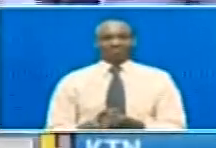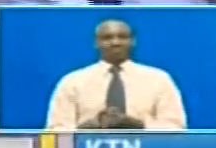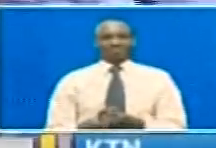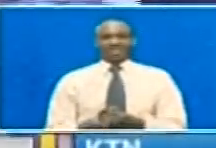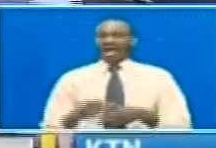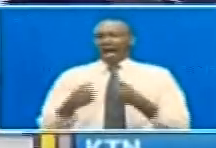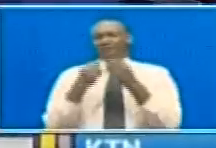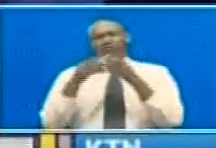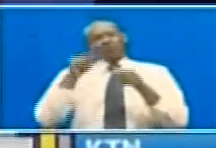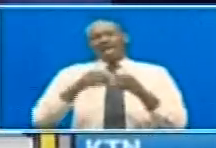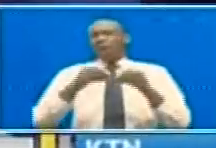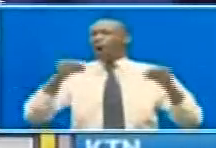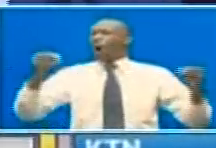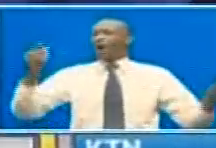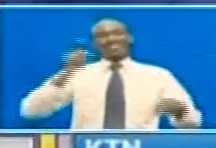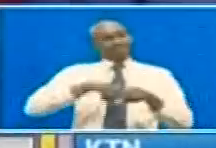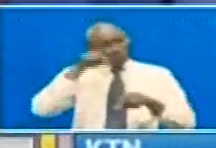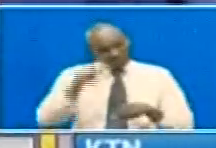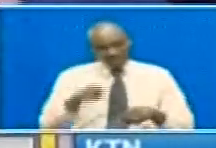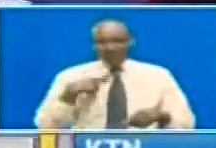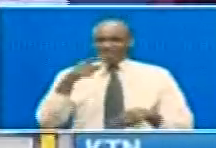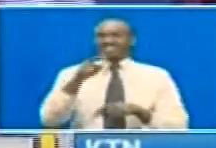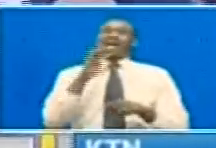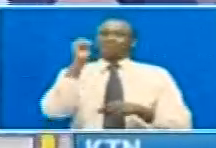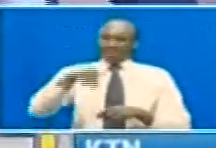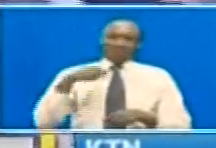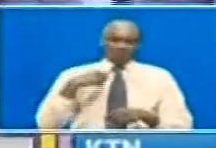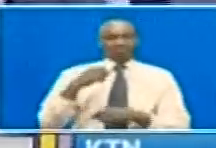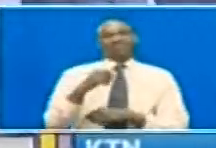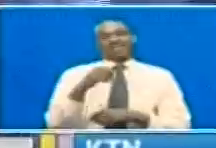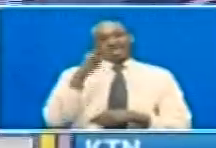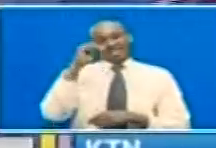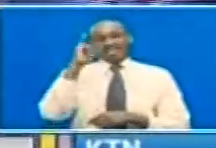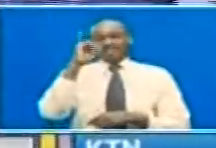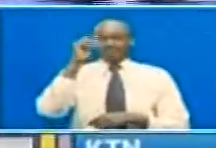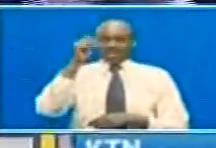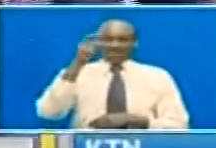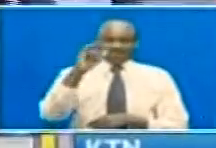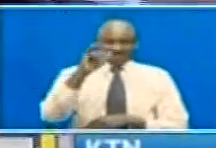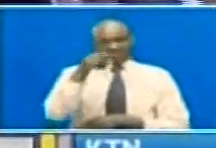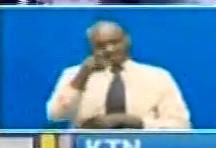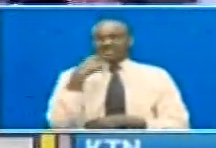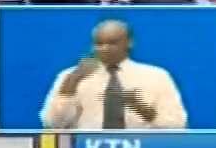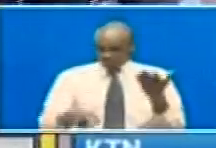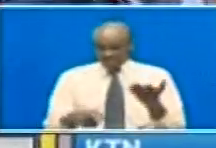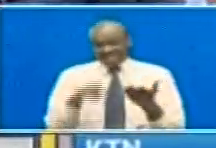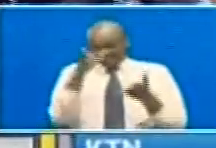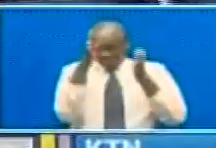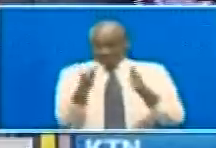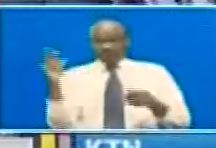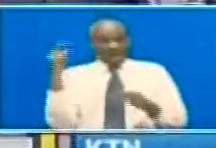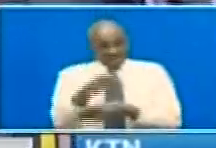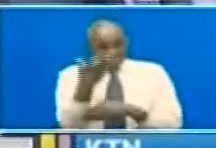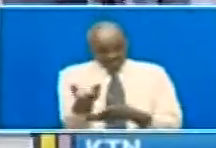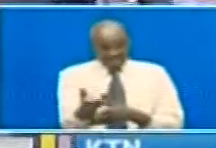It was a long day for Imenti Central MP Gideon Mwiti. The man at the center of the rape claim saga arrived at the